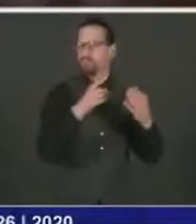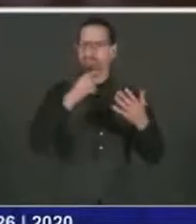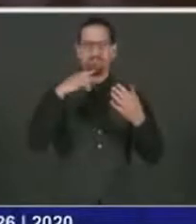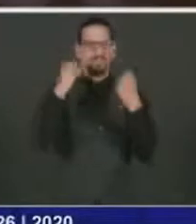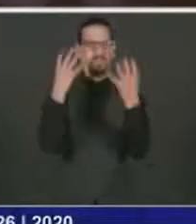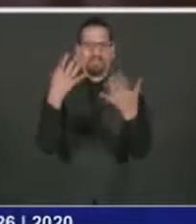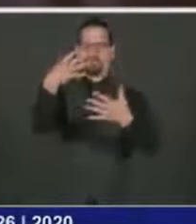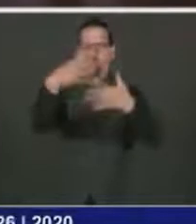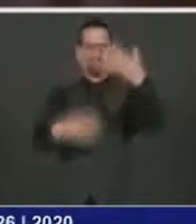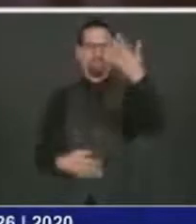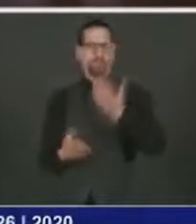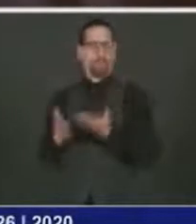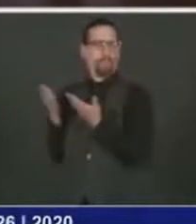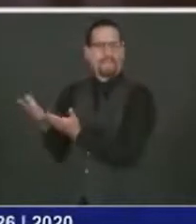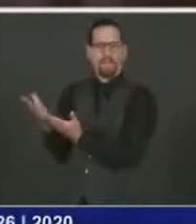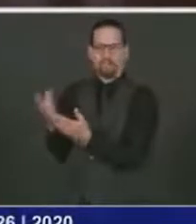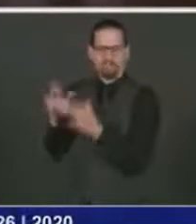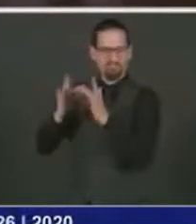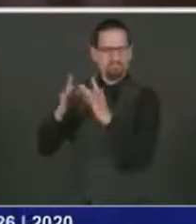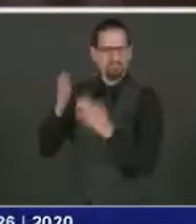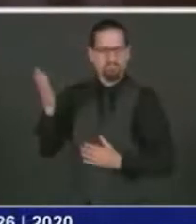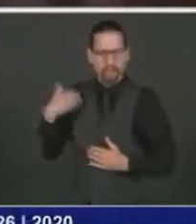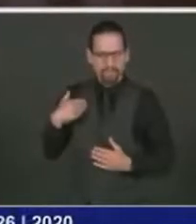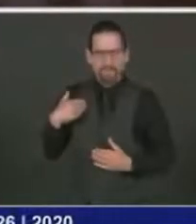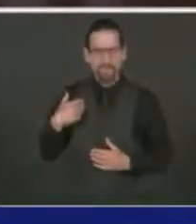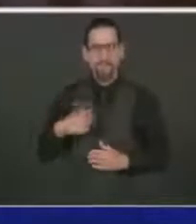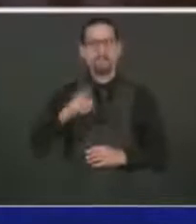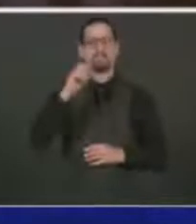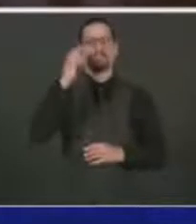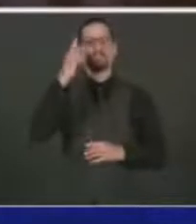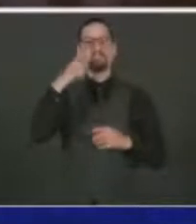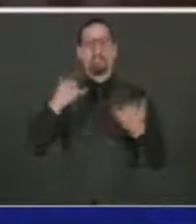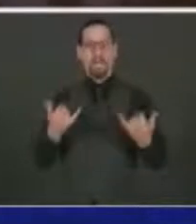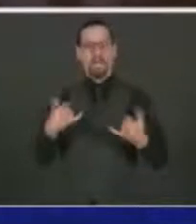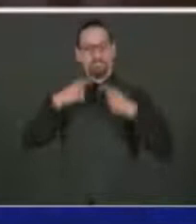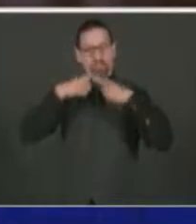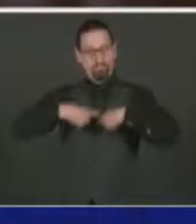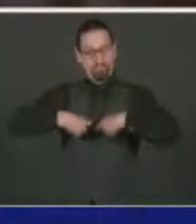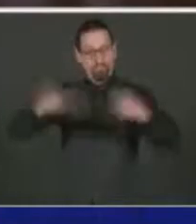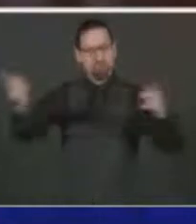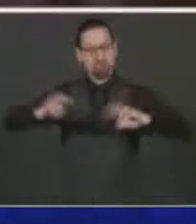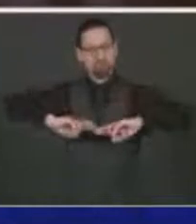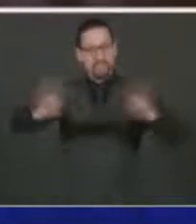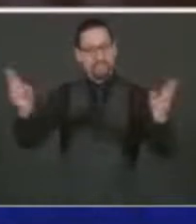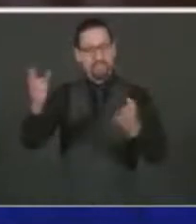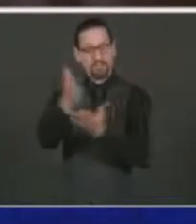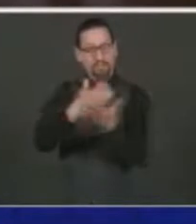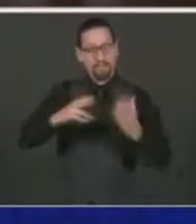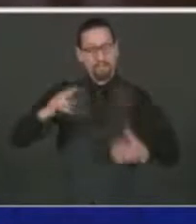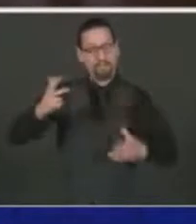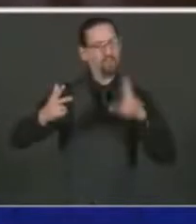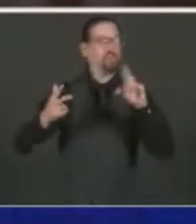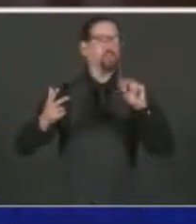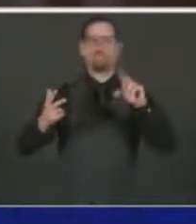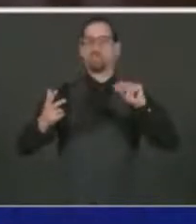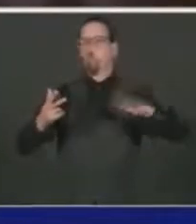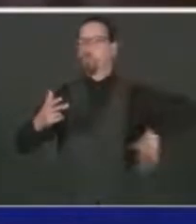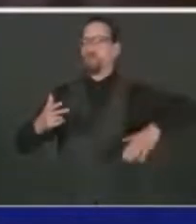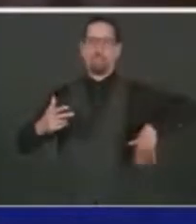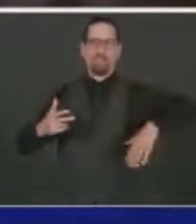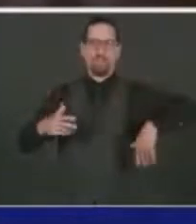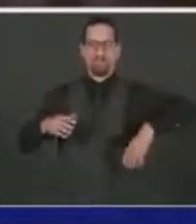announcement today. My executive order expires at the end of the day on Monday. And so we're going to take the